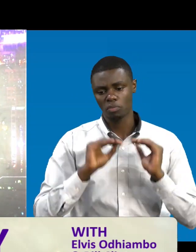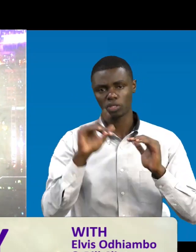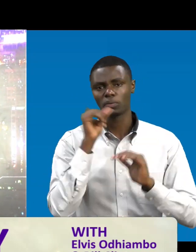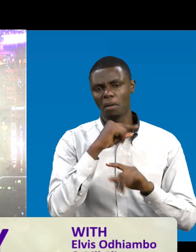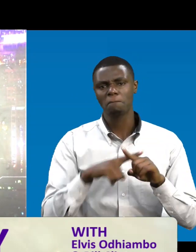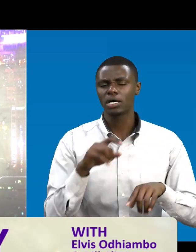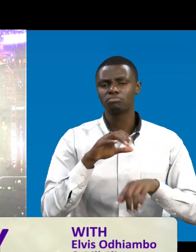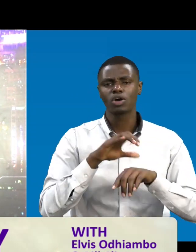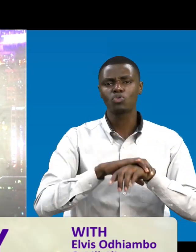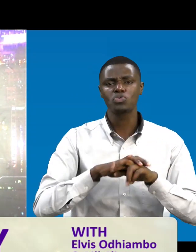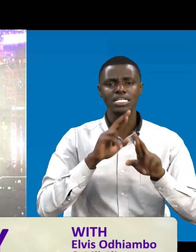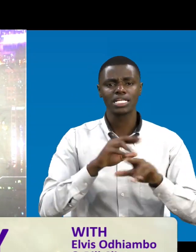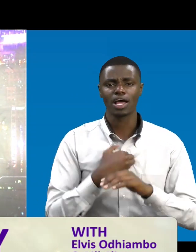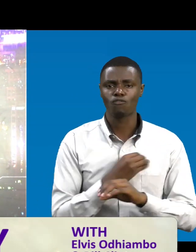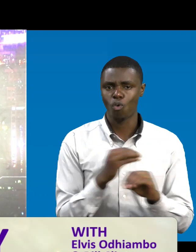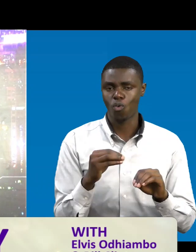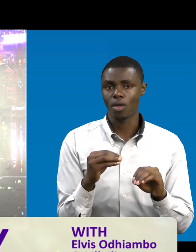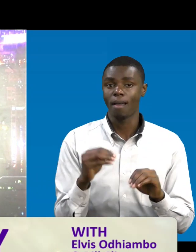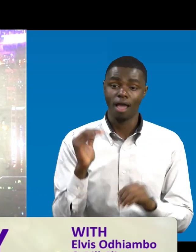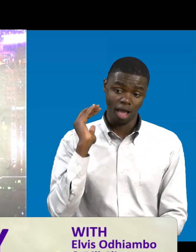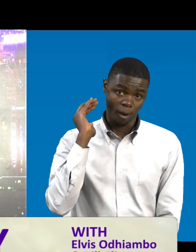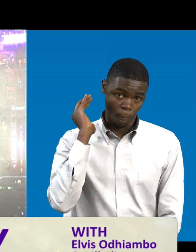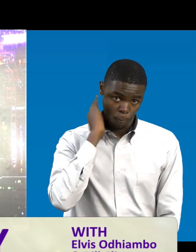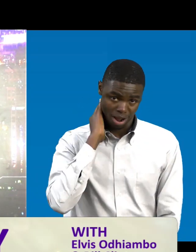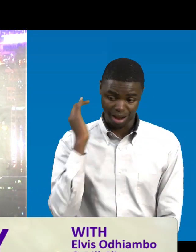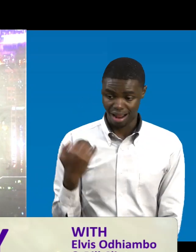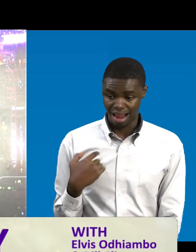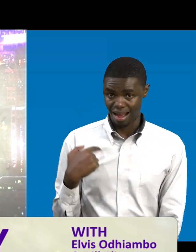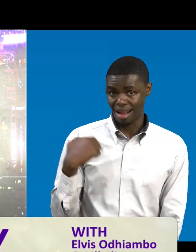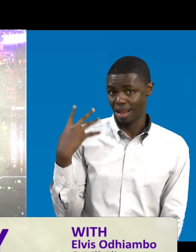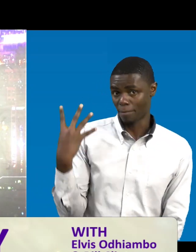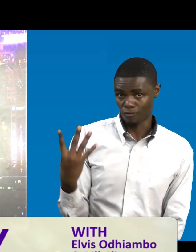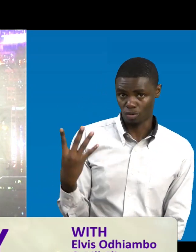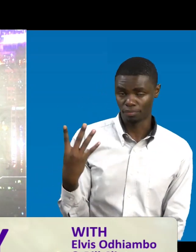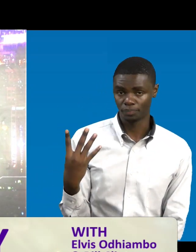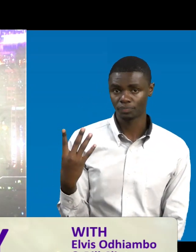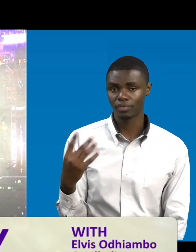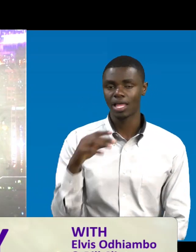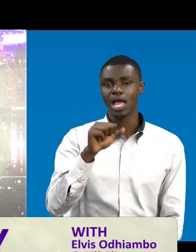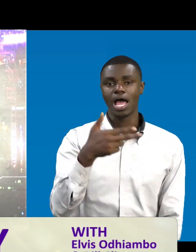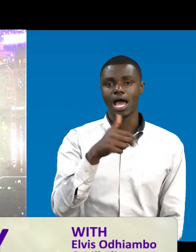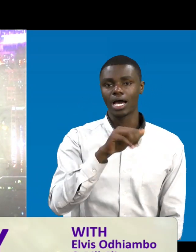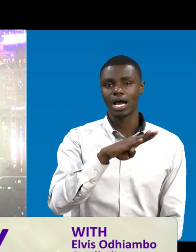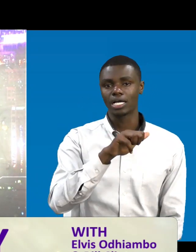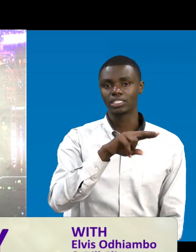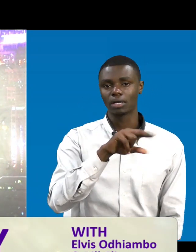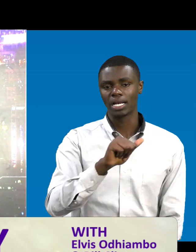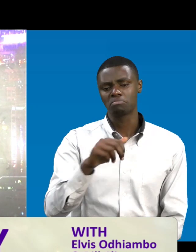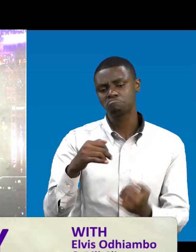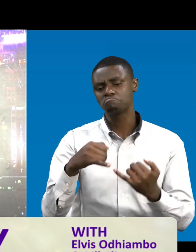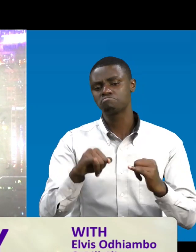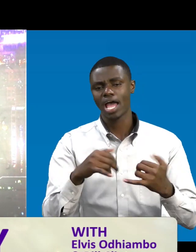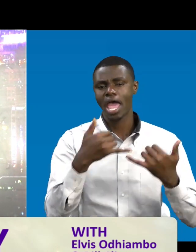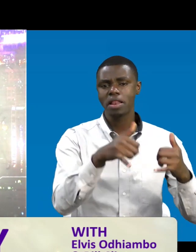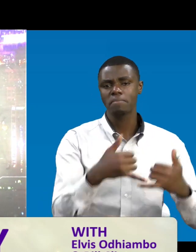good results so far, unlike their counterparts who are now 4th on the table, that is Muranga Seal. And now Shabana will be looking to try and